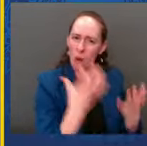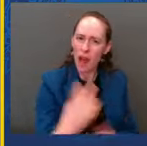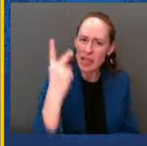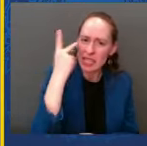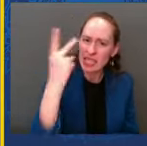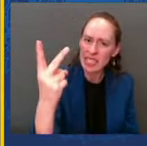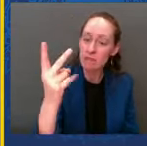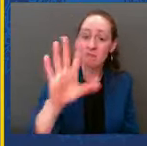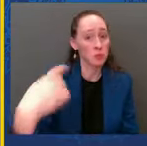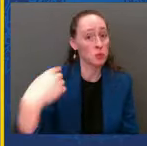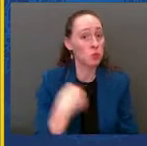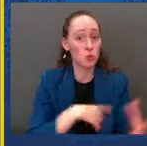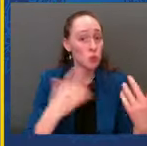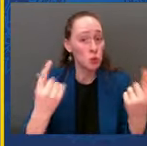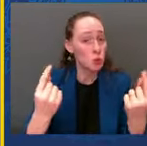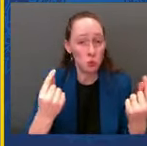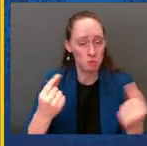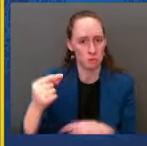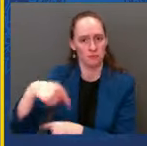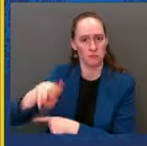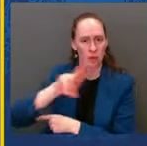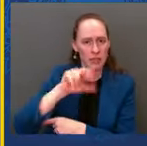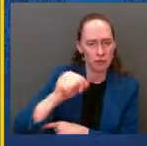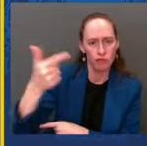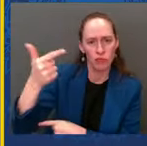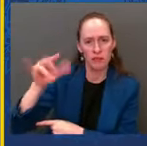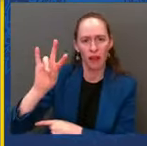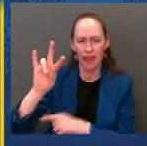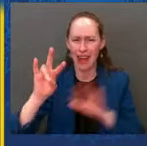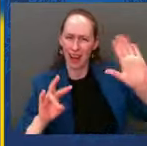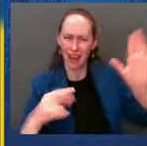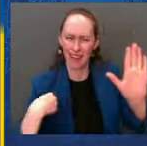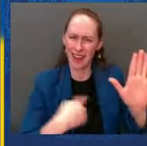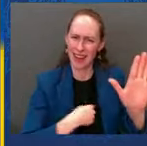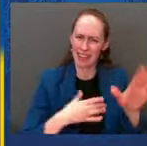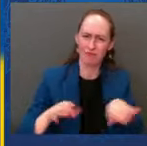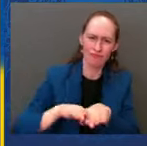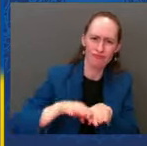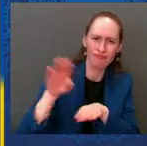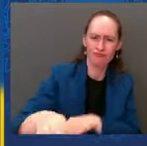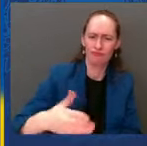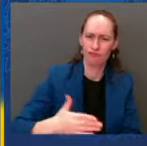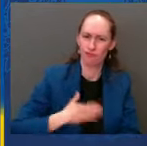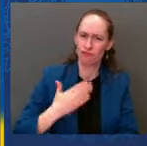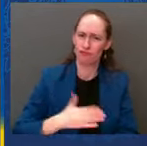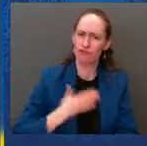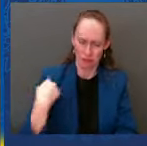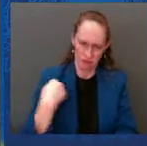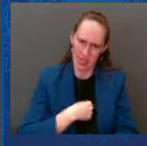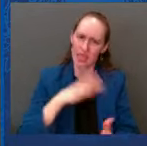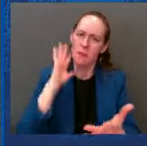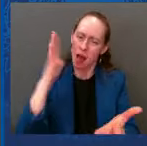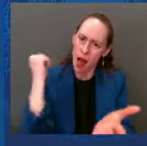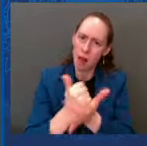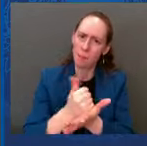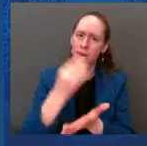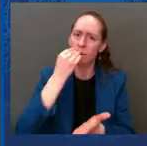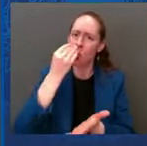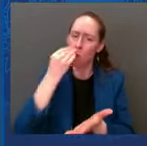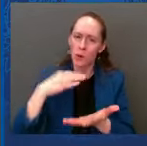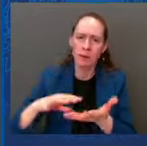with historic commitments to address the crisis and to bolster global food supplies. And this week,